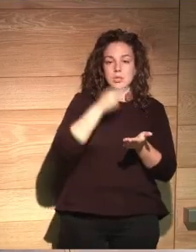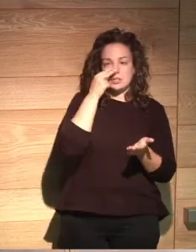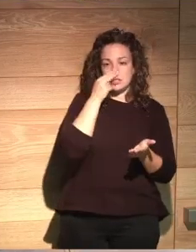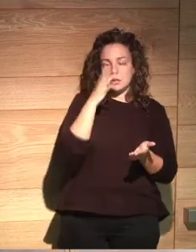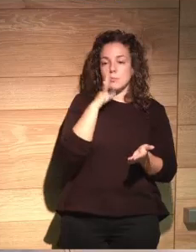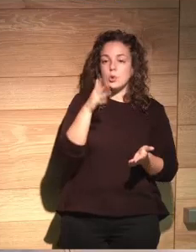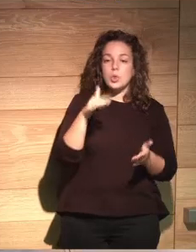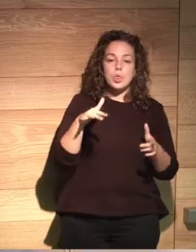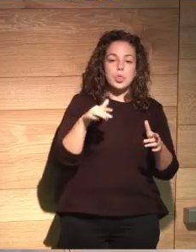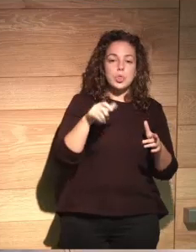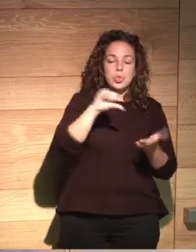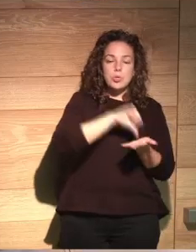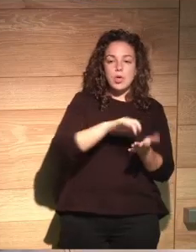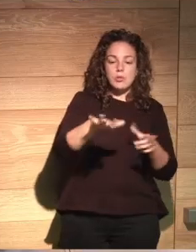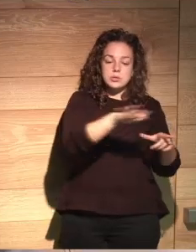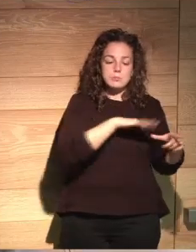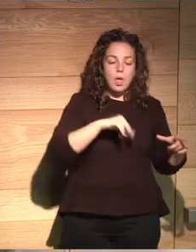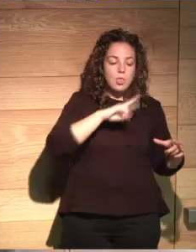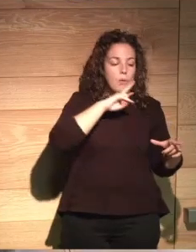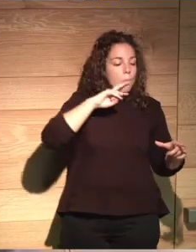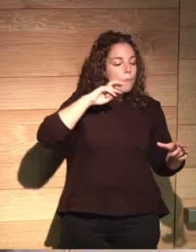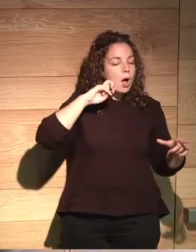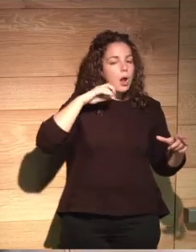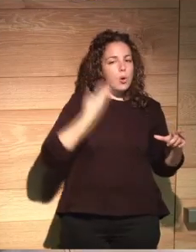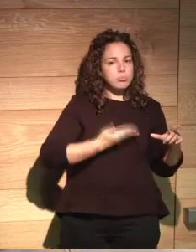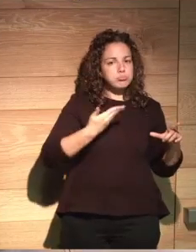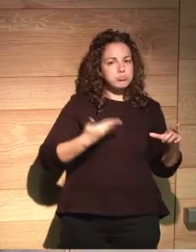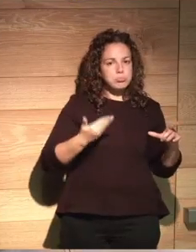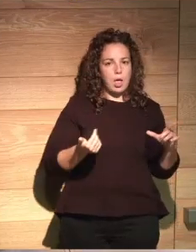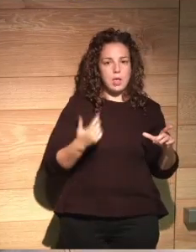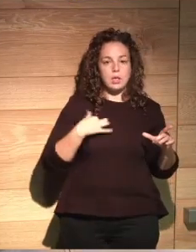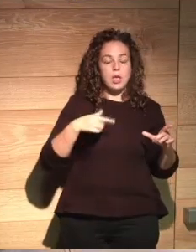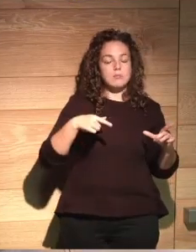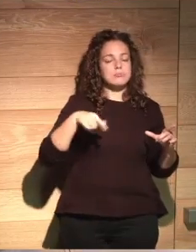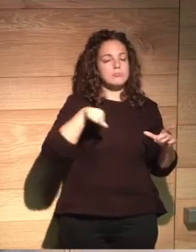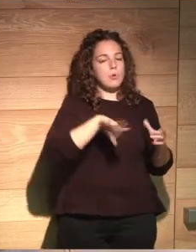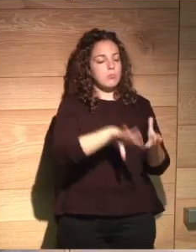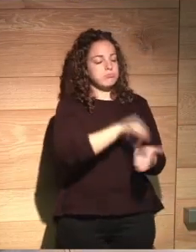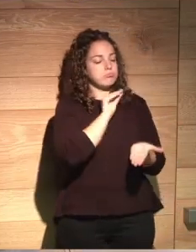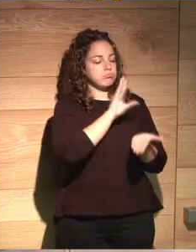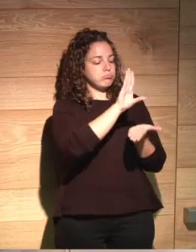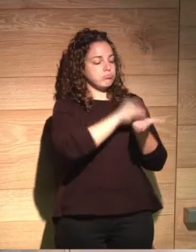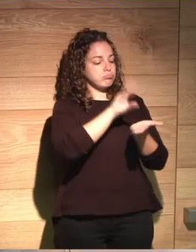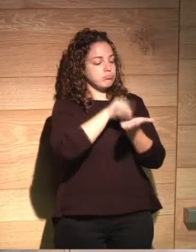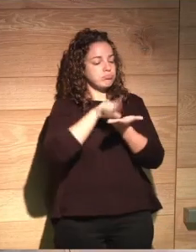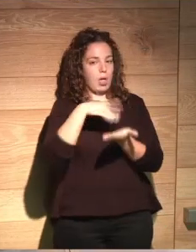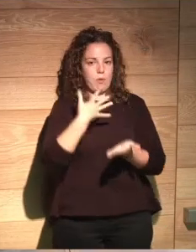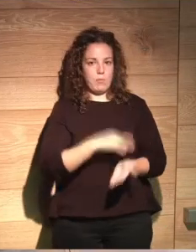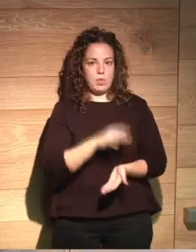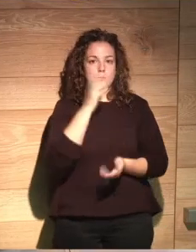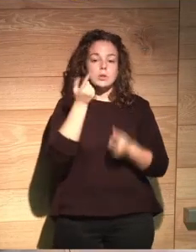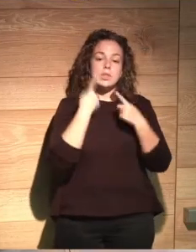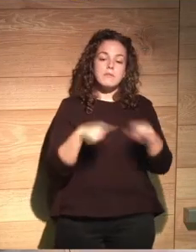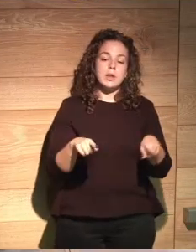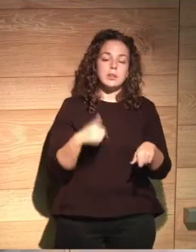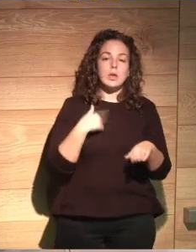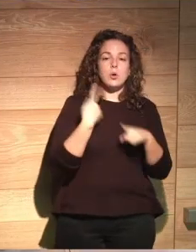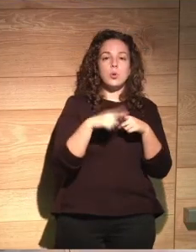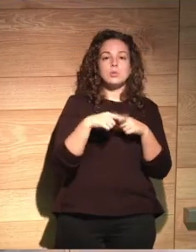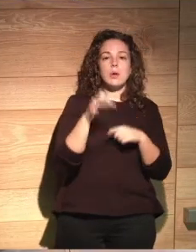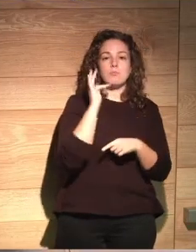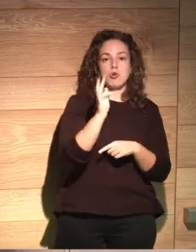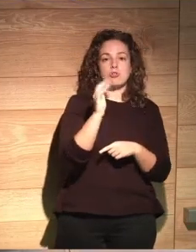interesting to see how cities become spaces with a lot of values that you can extract. But this is